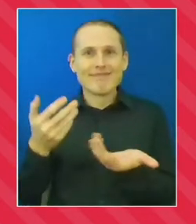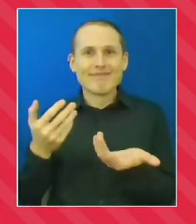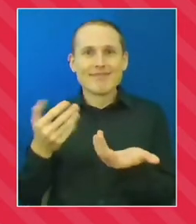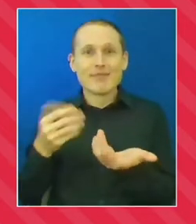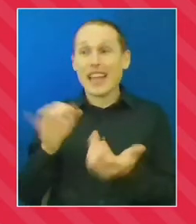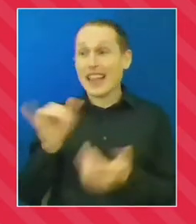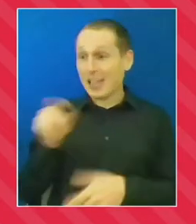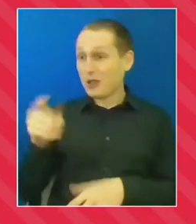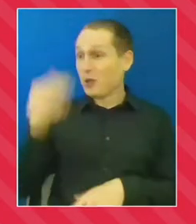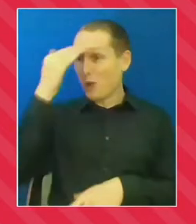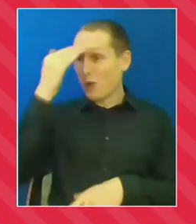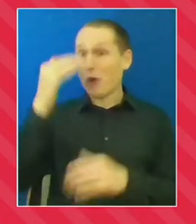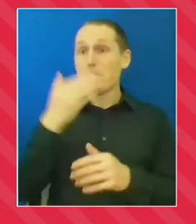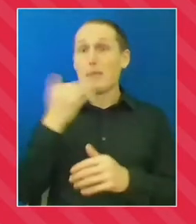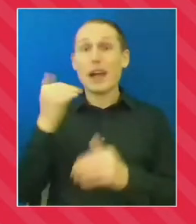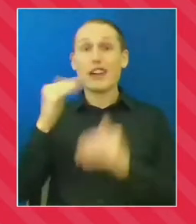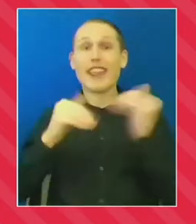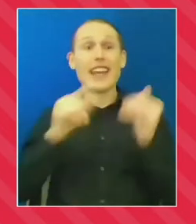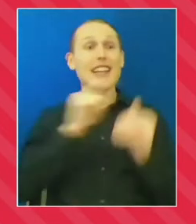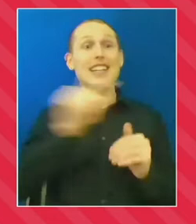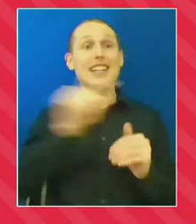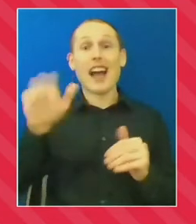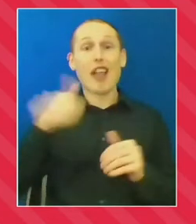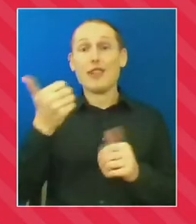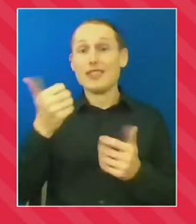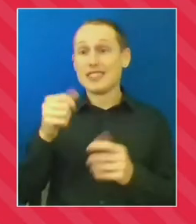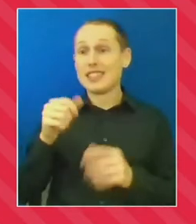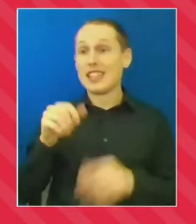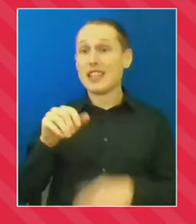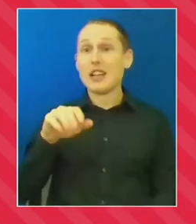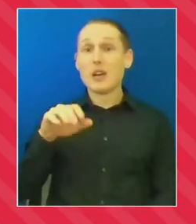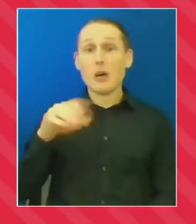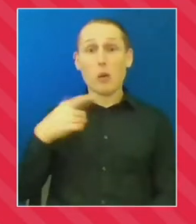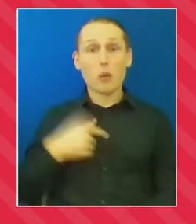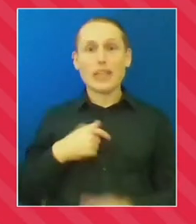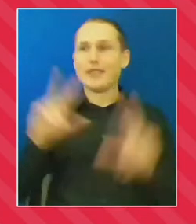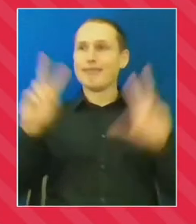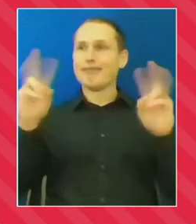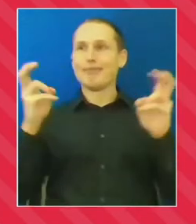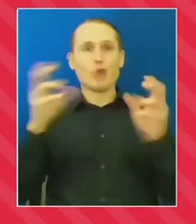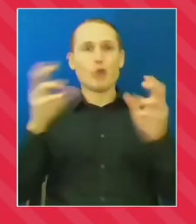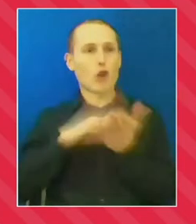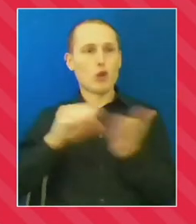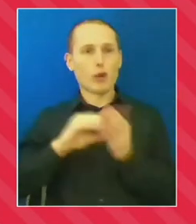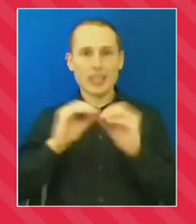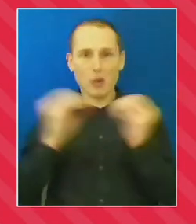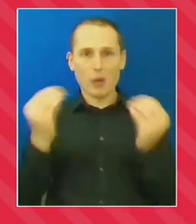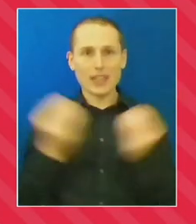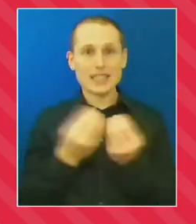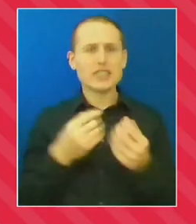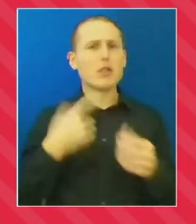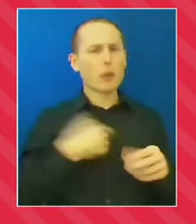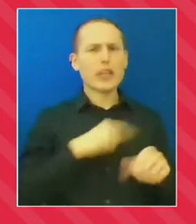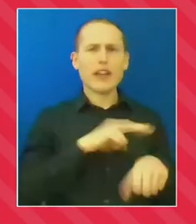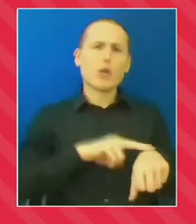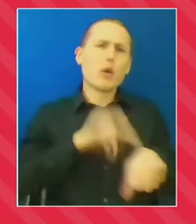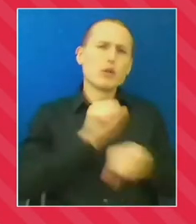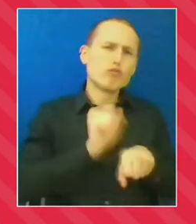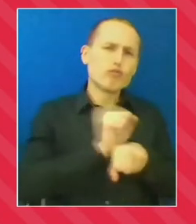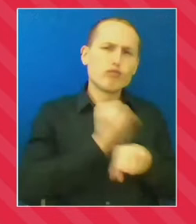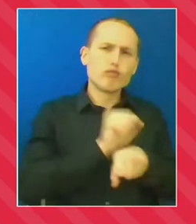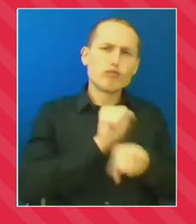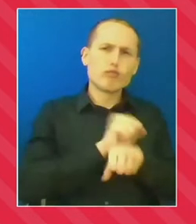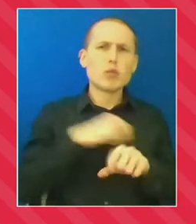anyone, PHA is a learning organization. Mm-hmm. So we do the work, that's important, but we then evaluate